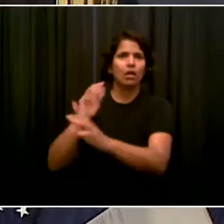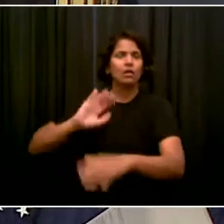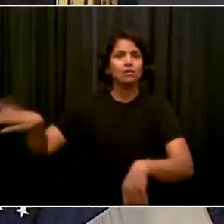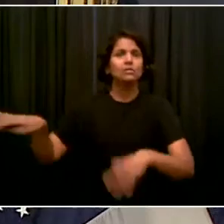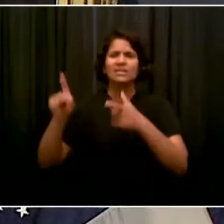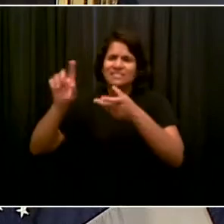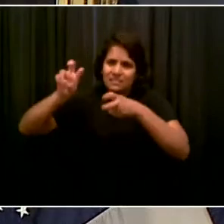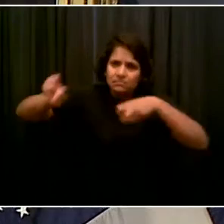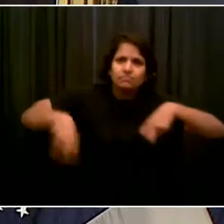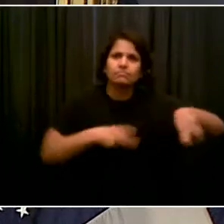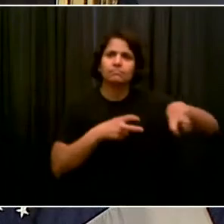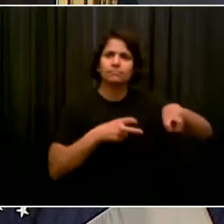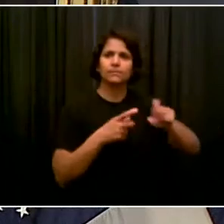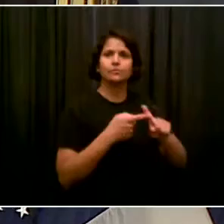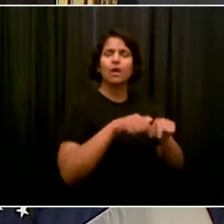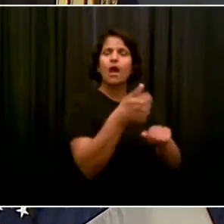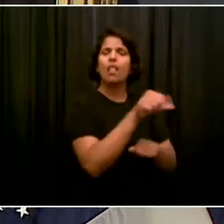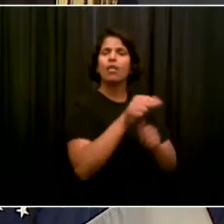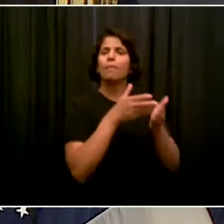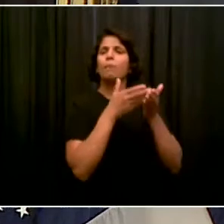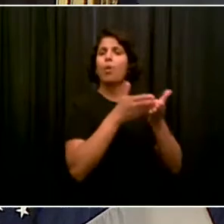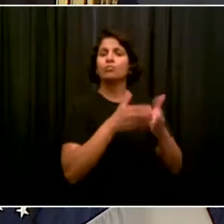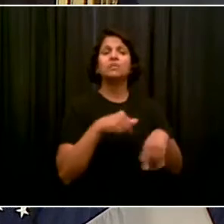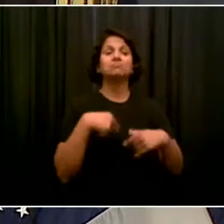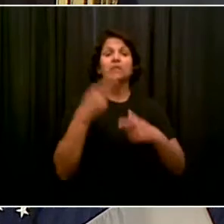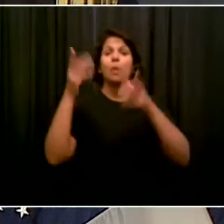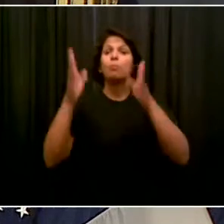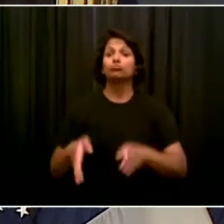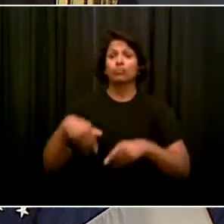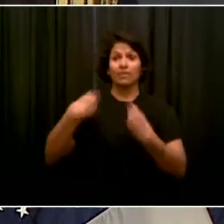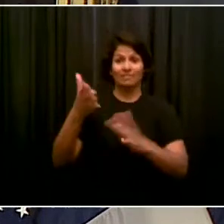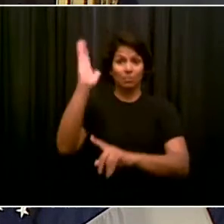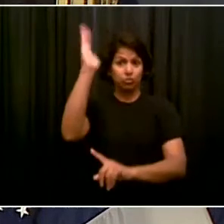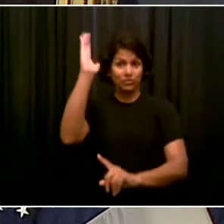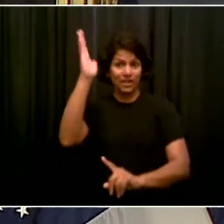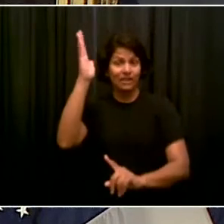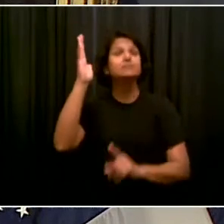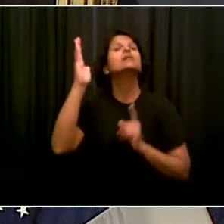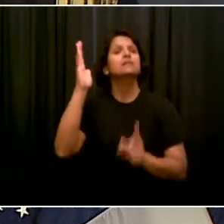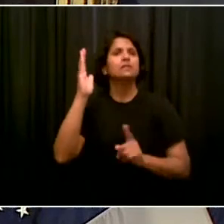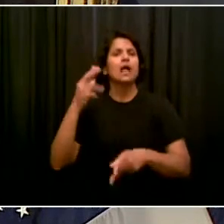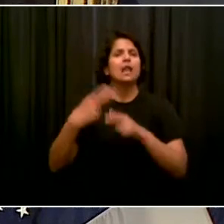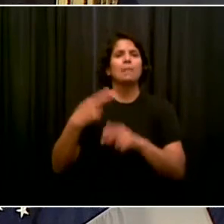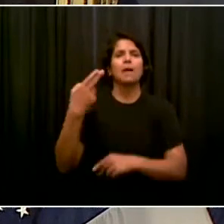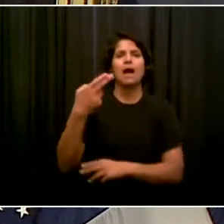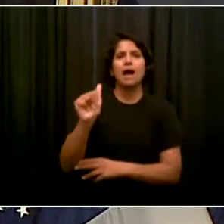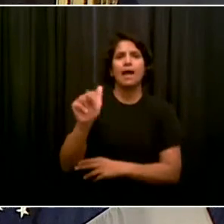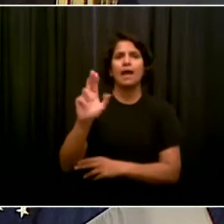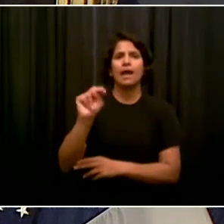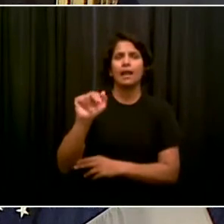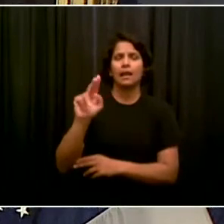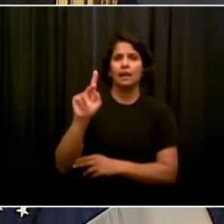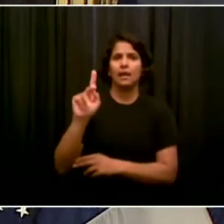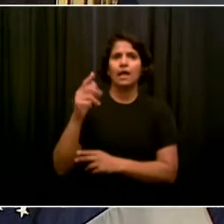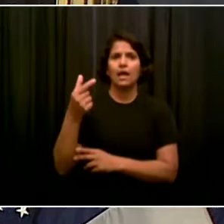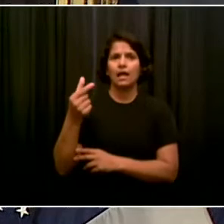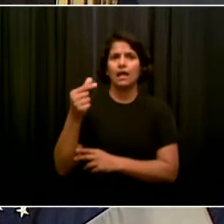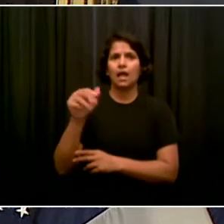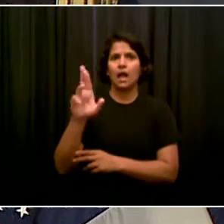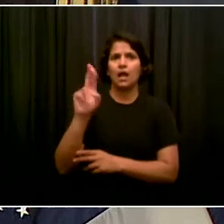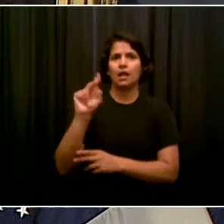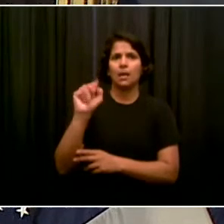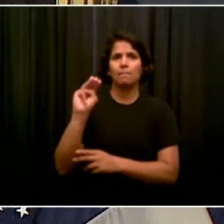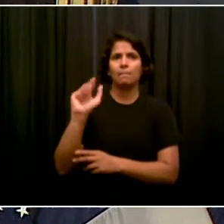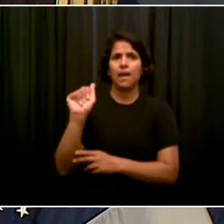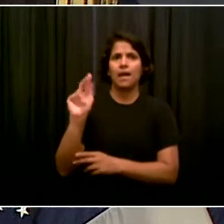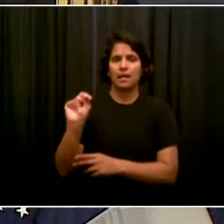Commissioner Hank Gutman. Thank you, Mr. Mayor. I can't tell you how delighted I am to be here today. There are a lot of us